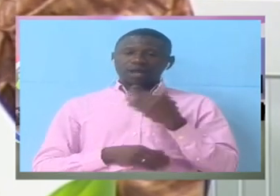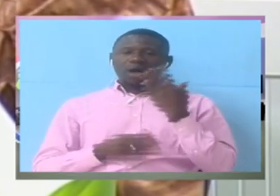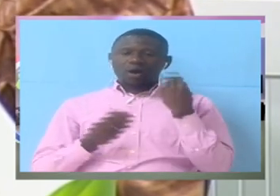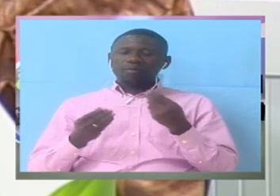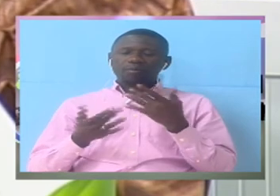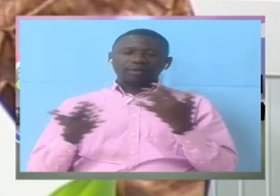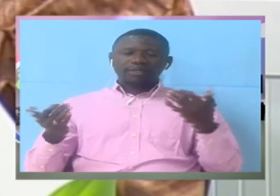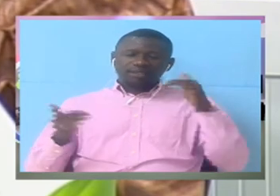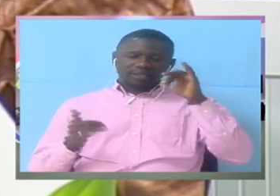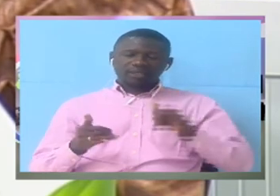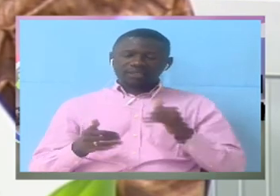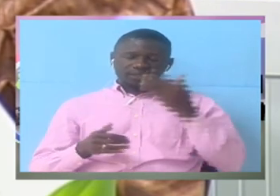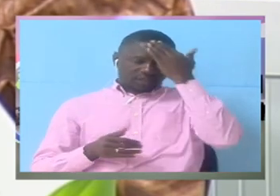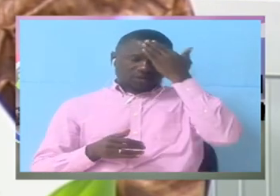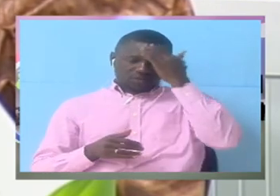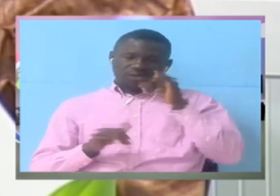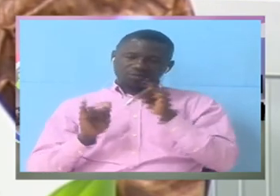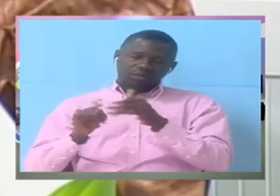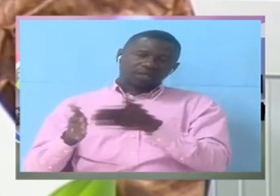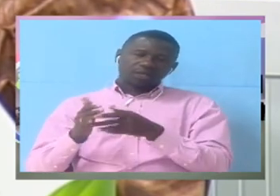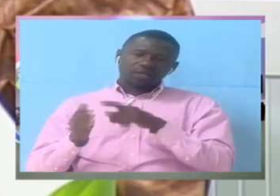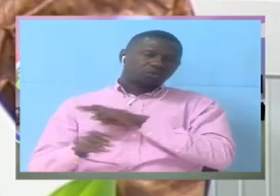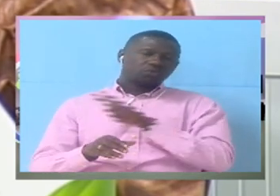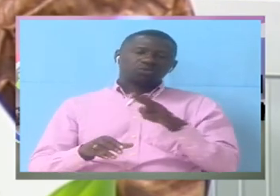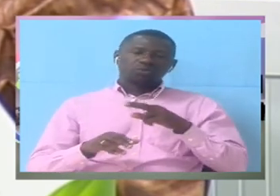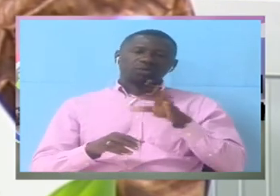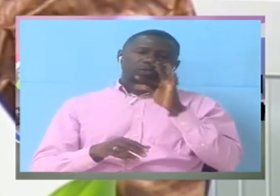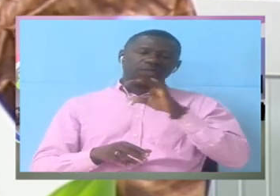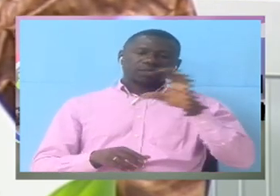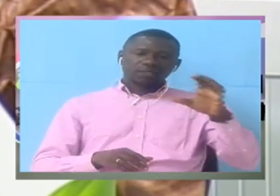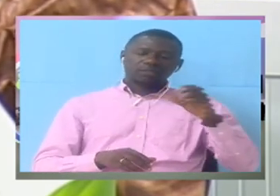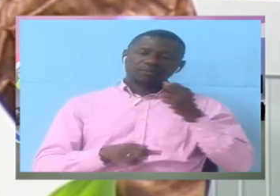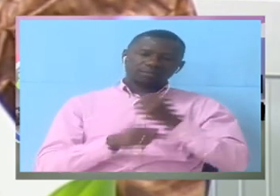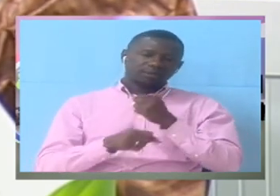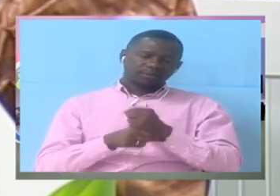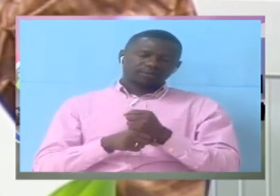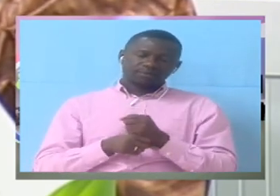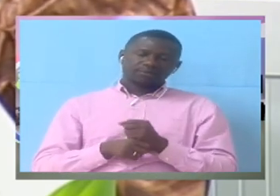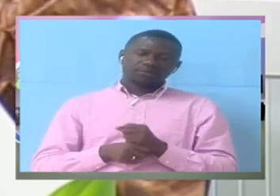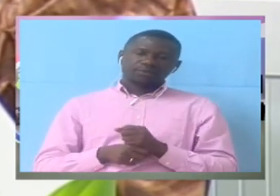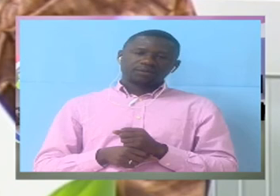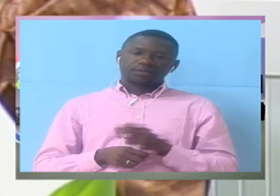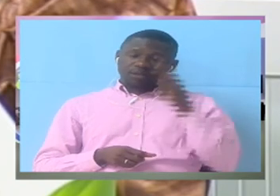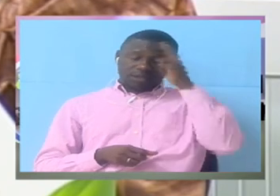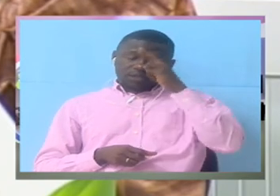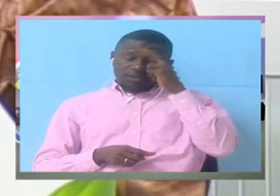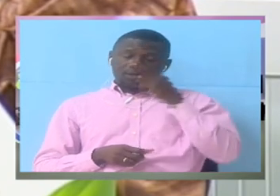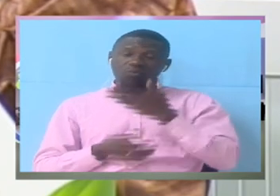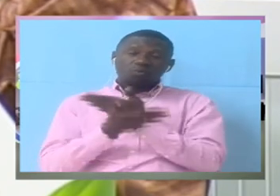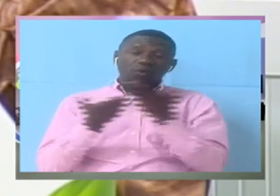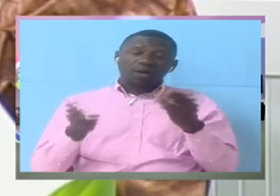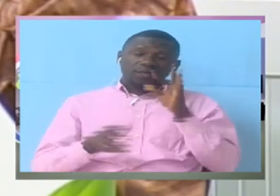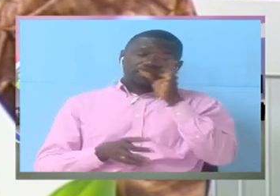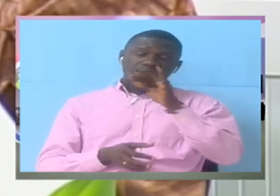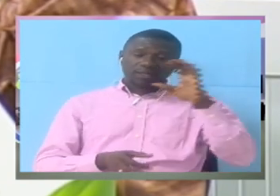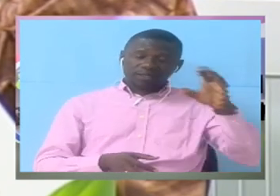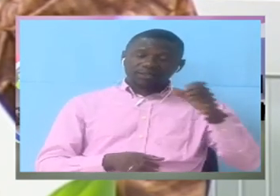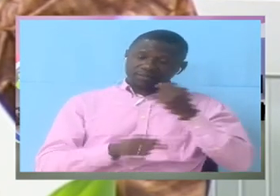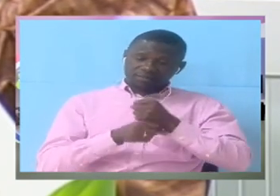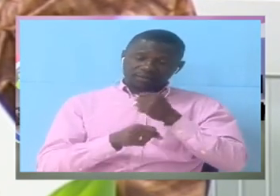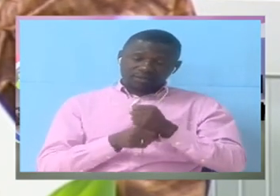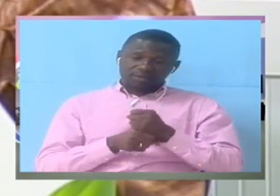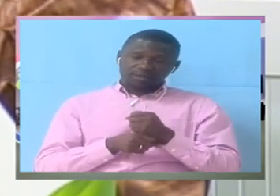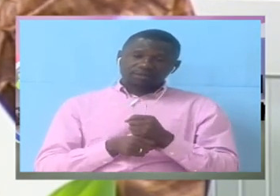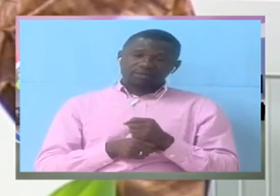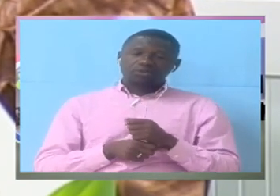How many years did Jawara spend here, and there was no TRRC that was established? If you see the TRRC being